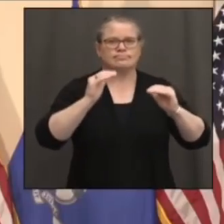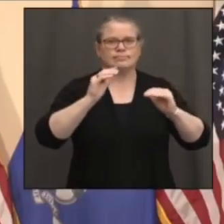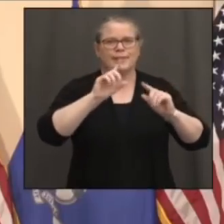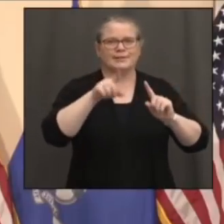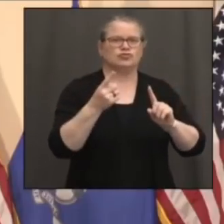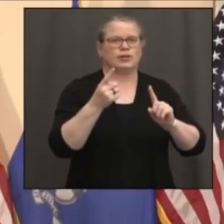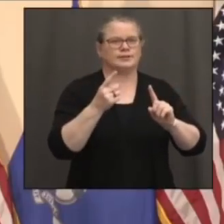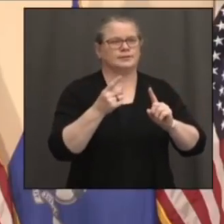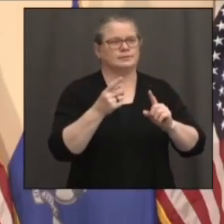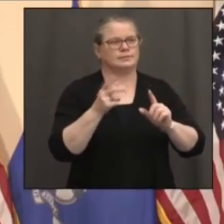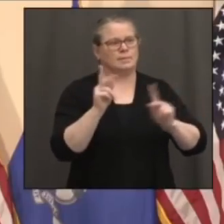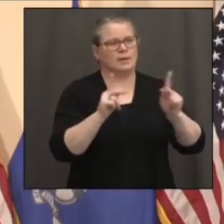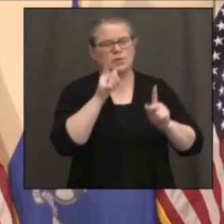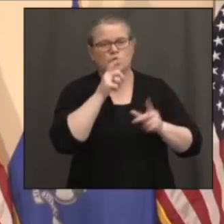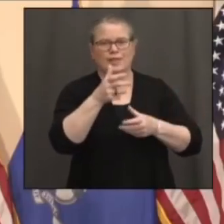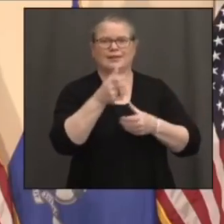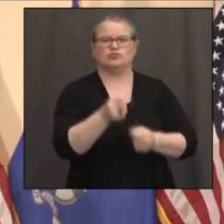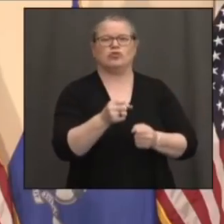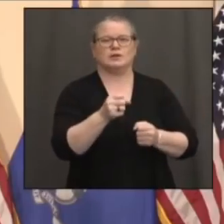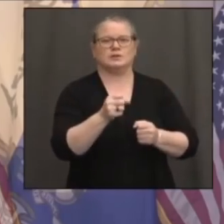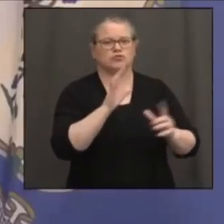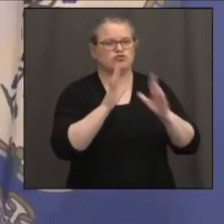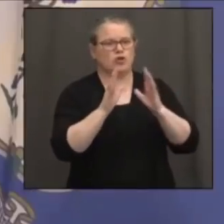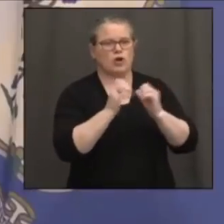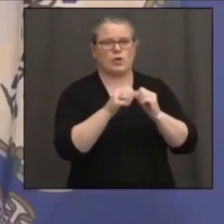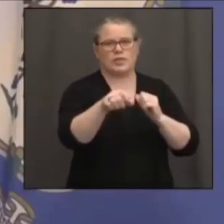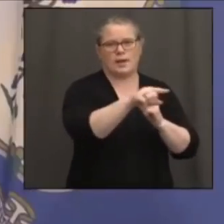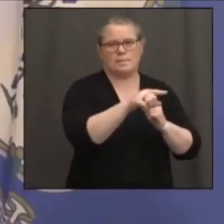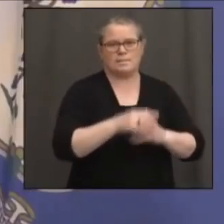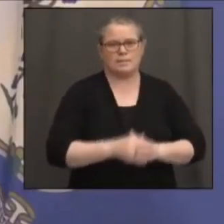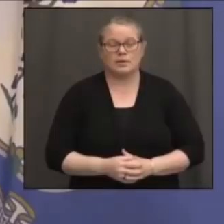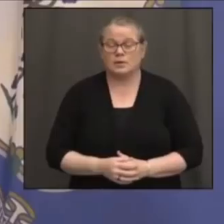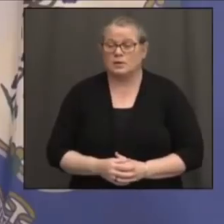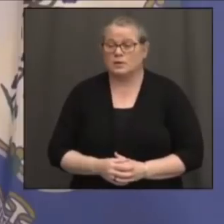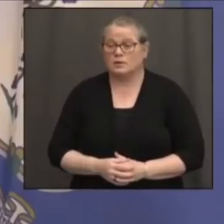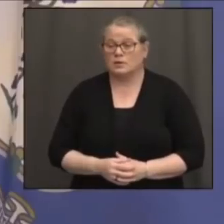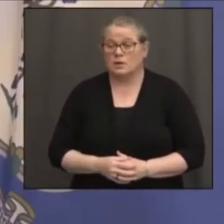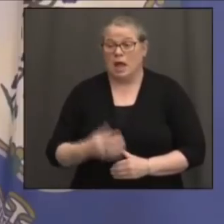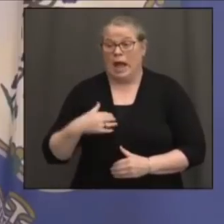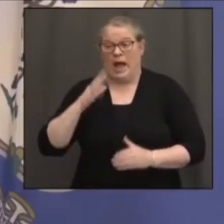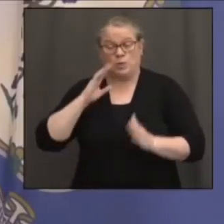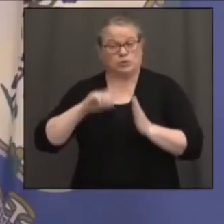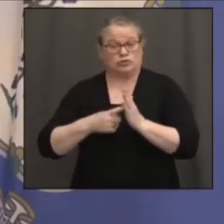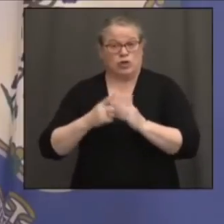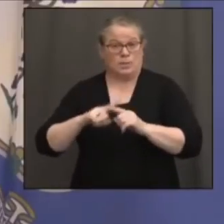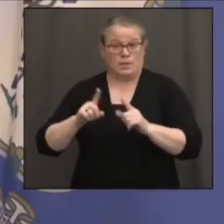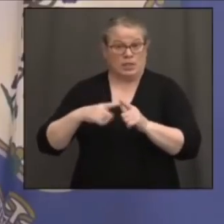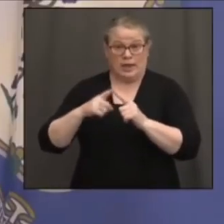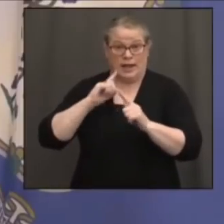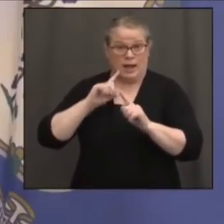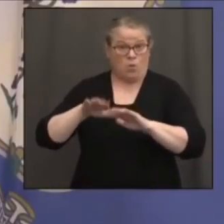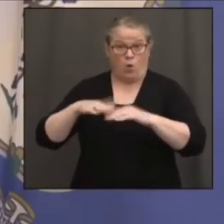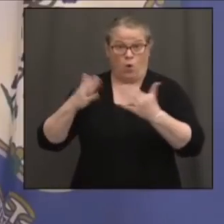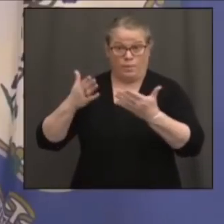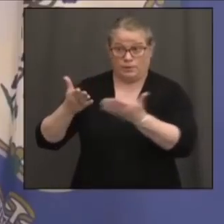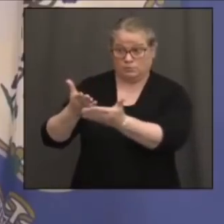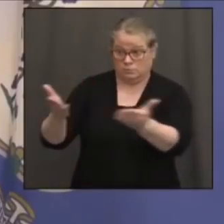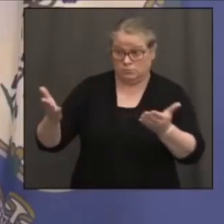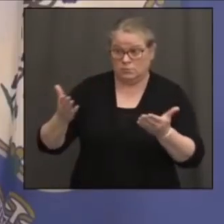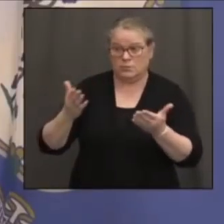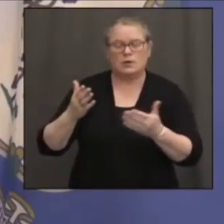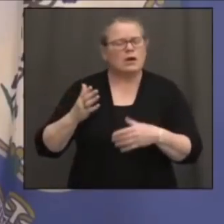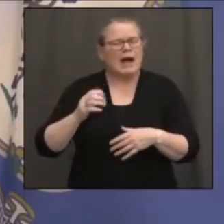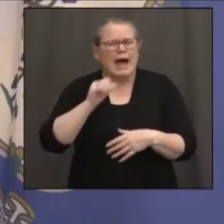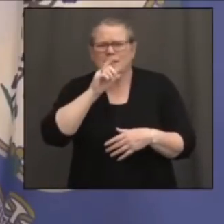them? Well, I'll start, but then I'd love anybody else to speak up. I'm not sure a really sophisticated,